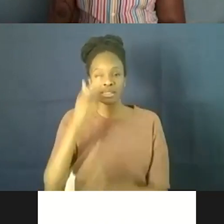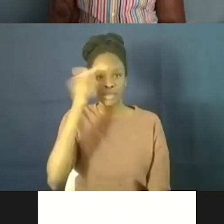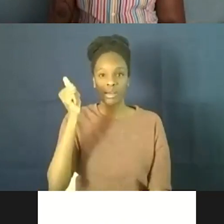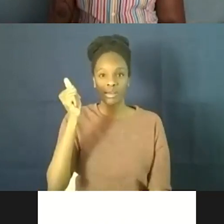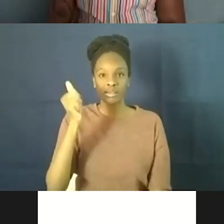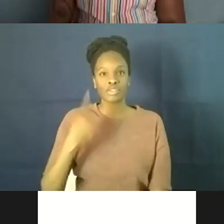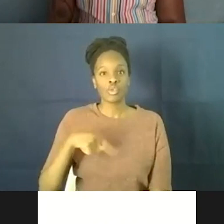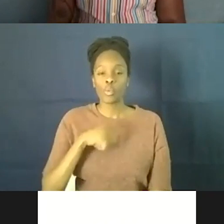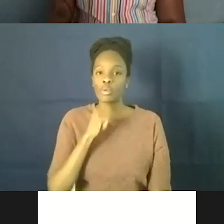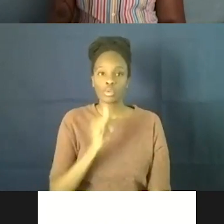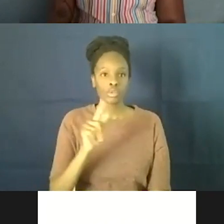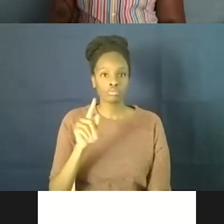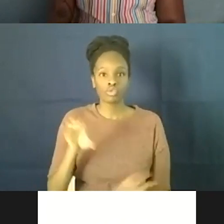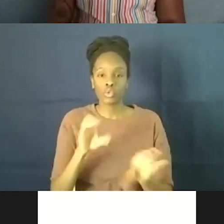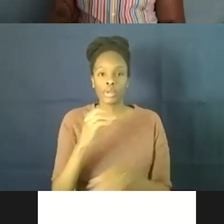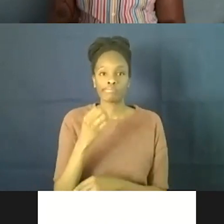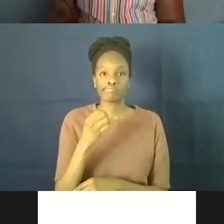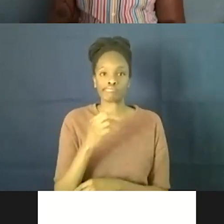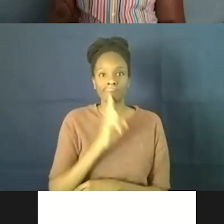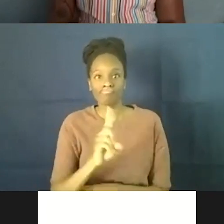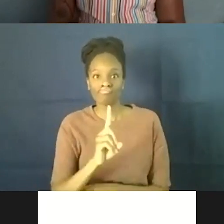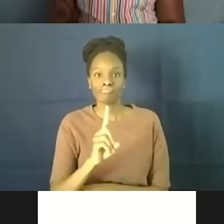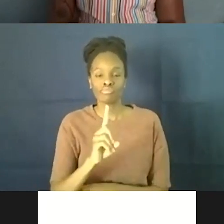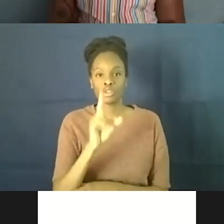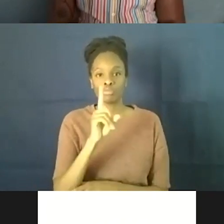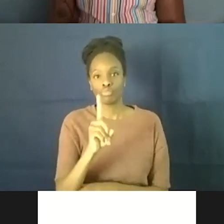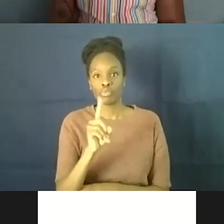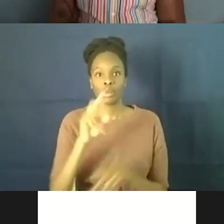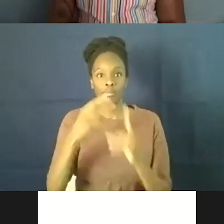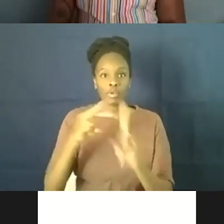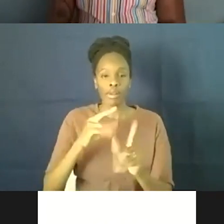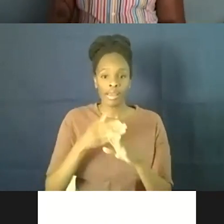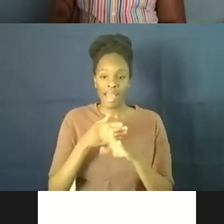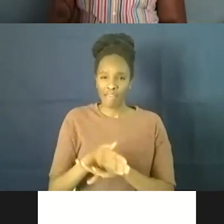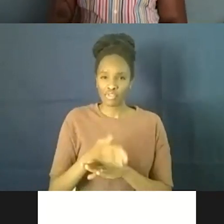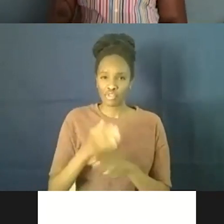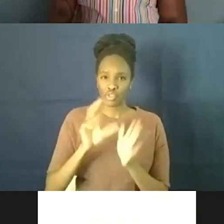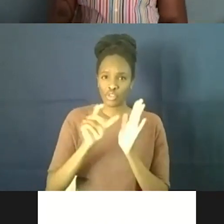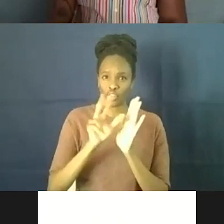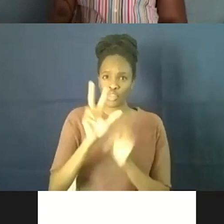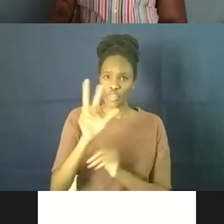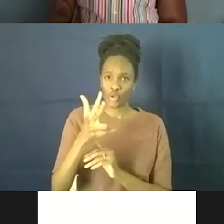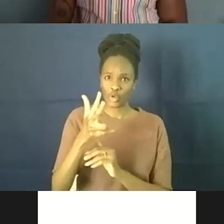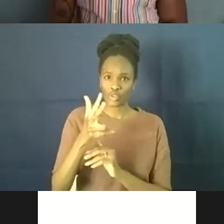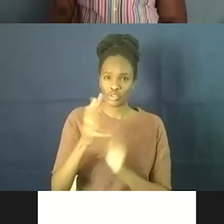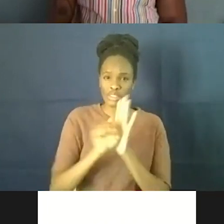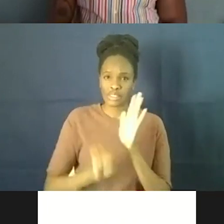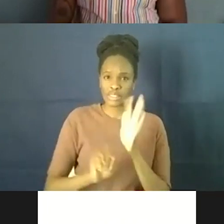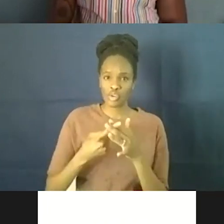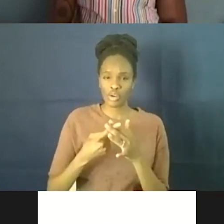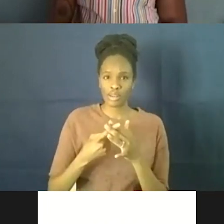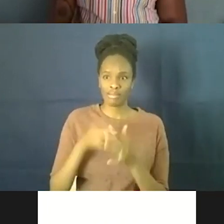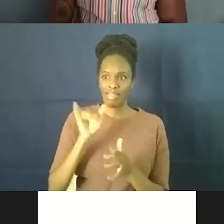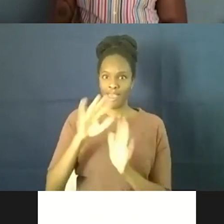like, single perspectives. And then once it got, like, once we got into the third season, it was like all of a sudden this character is, she's sort